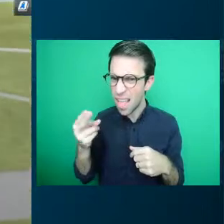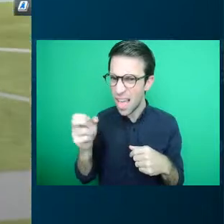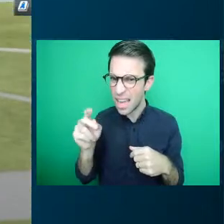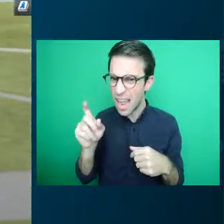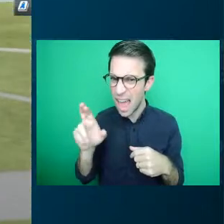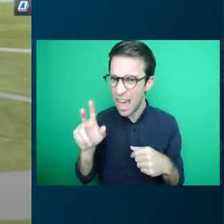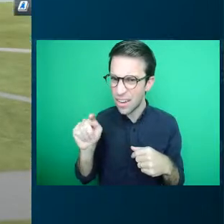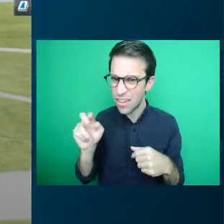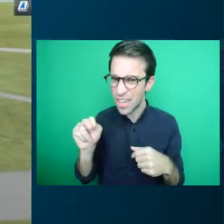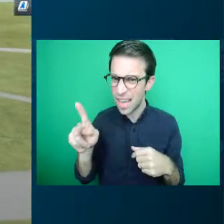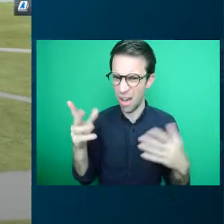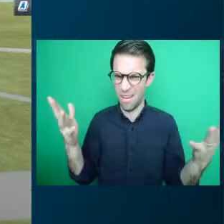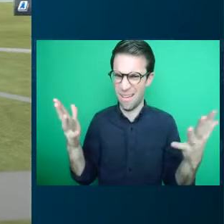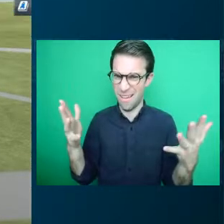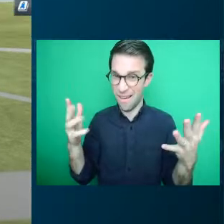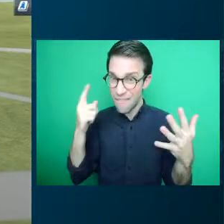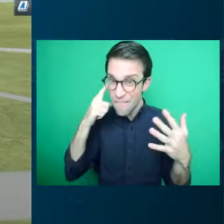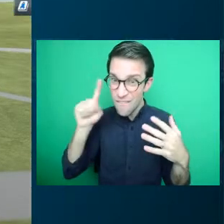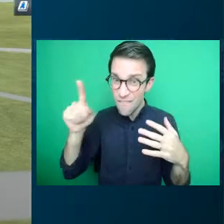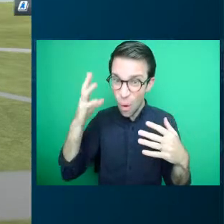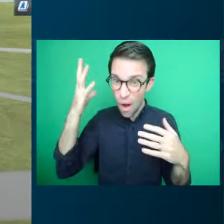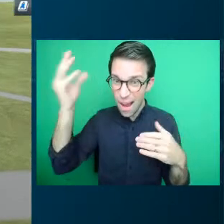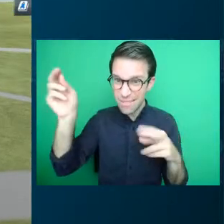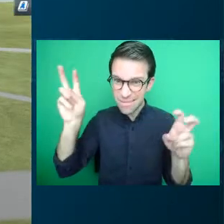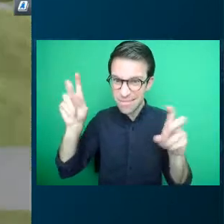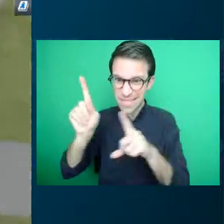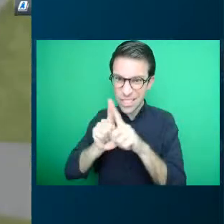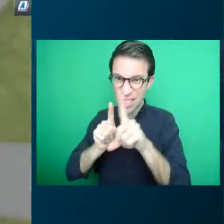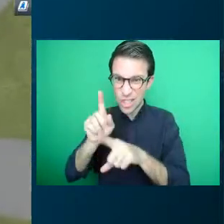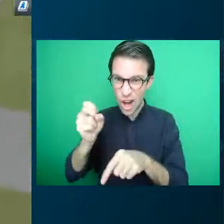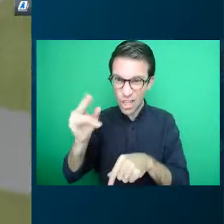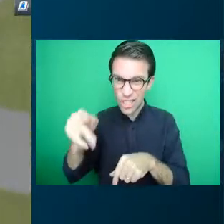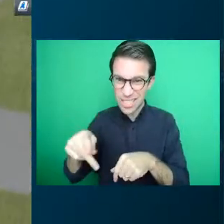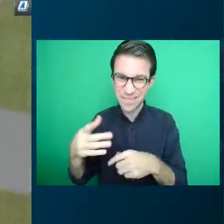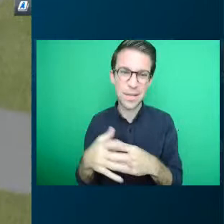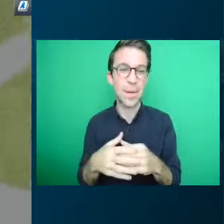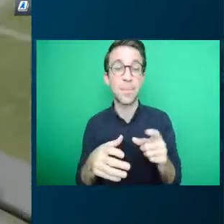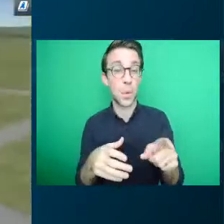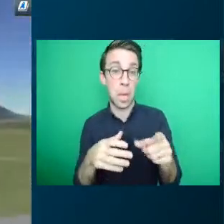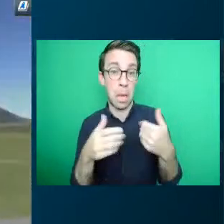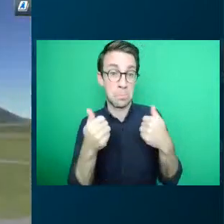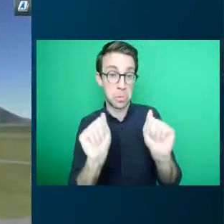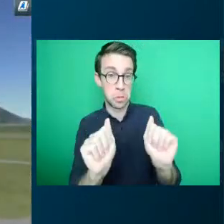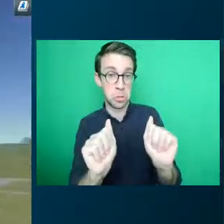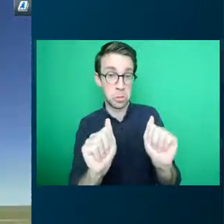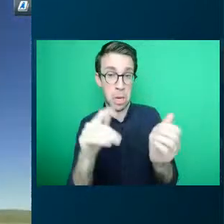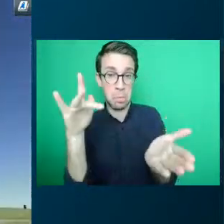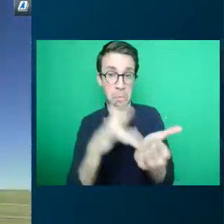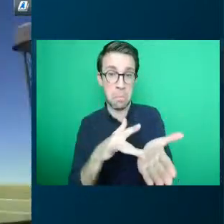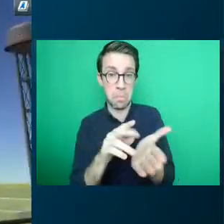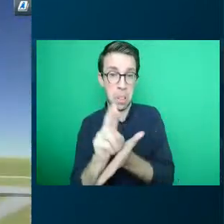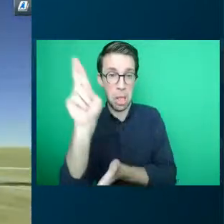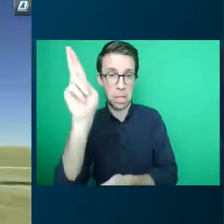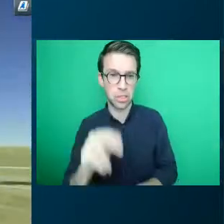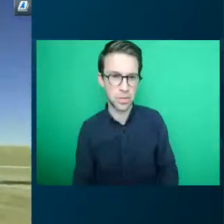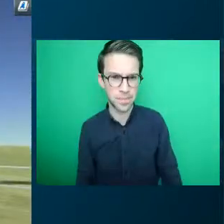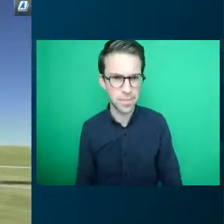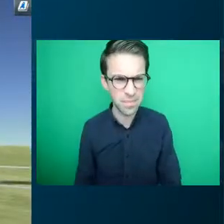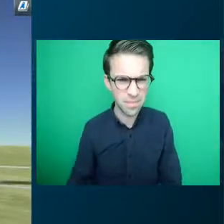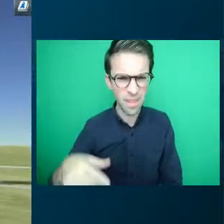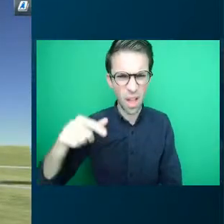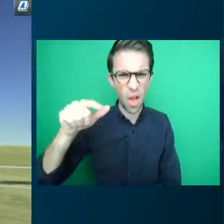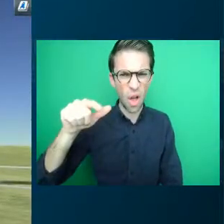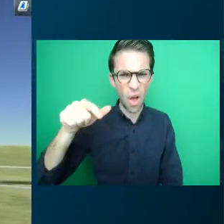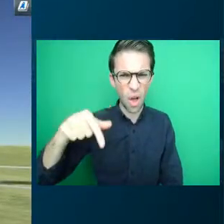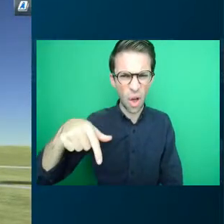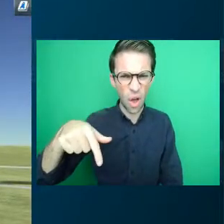Starships? Let's see if we can launch this thing. I'm going to go ahead, and it's like a quad pod. It's not really a